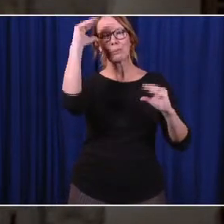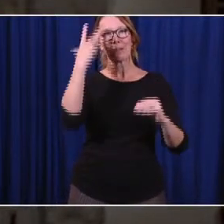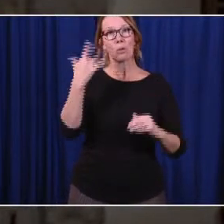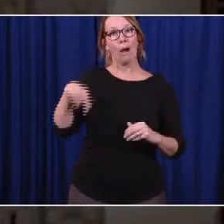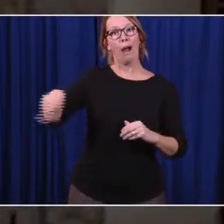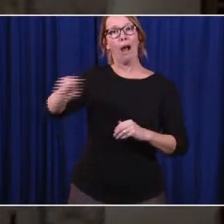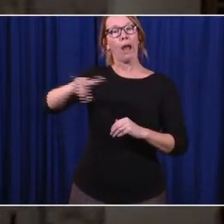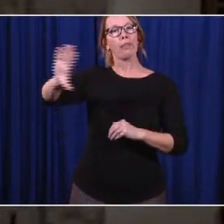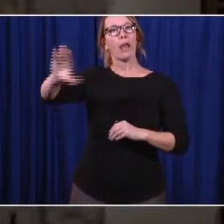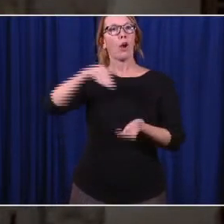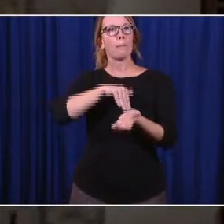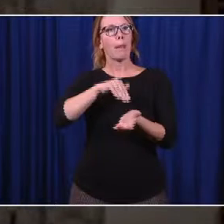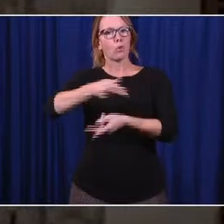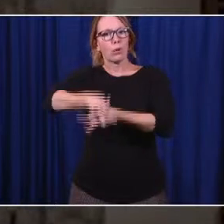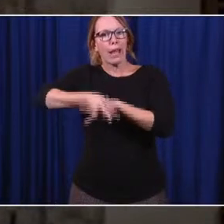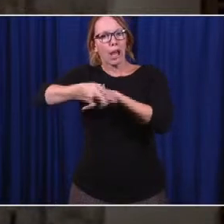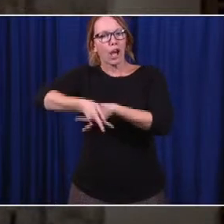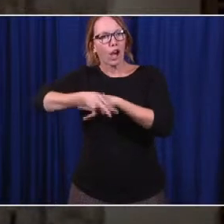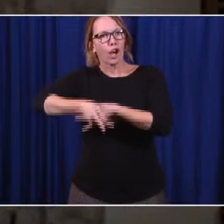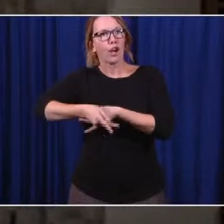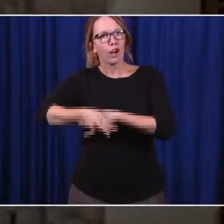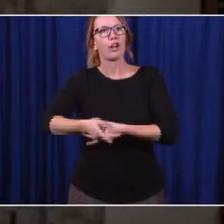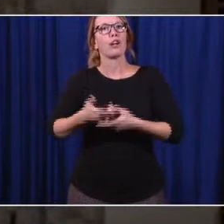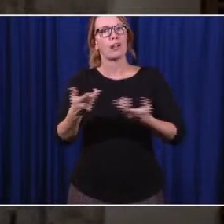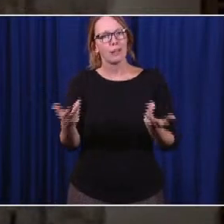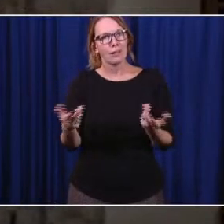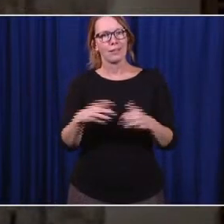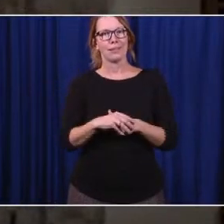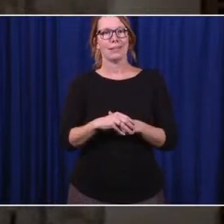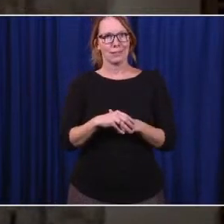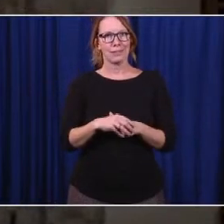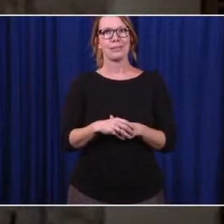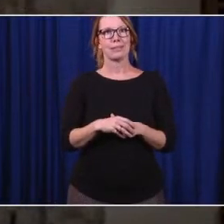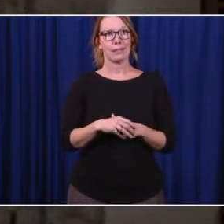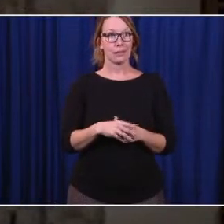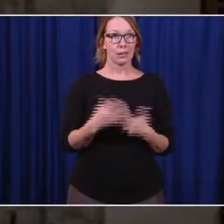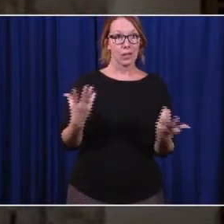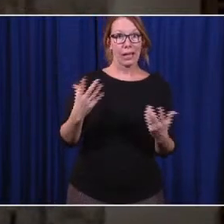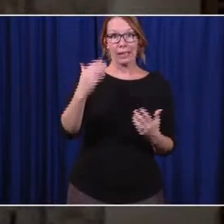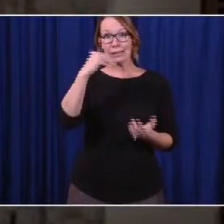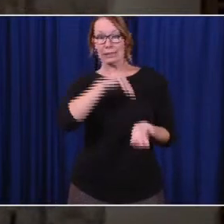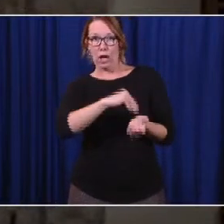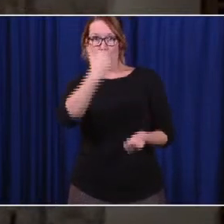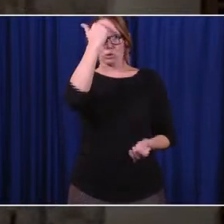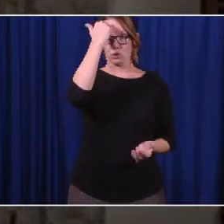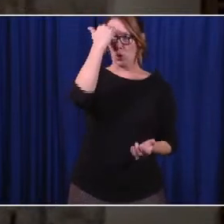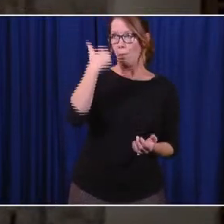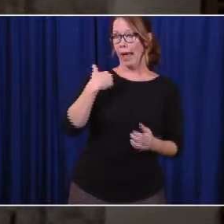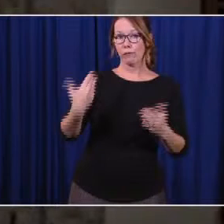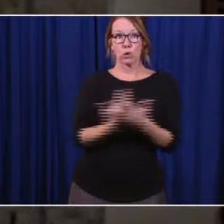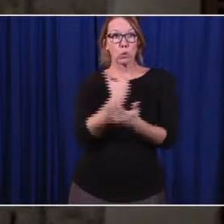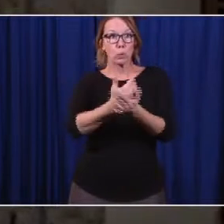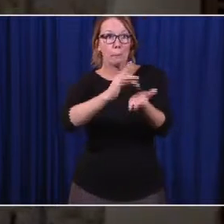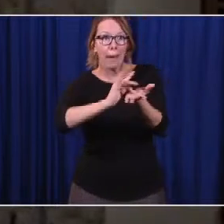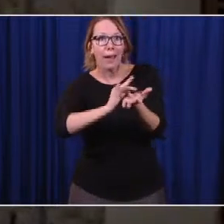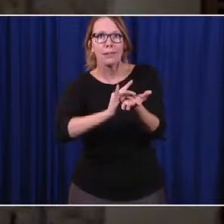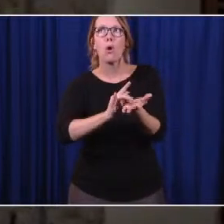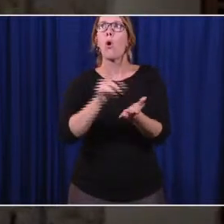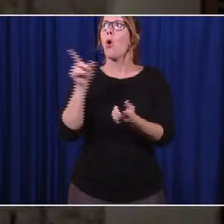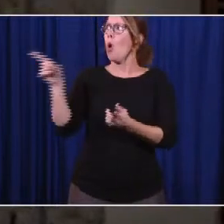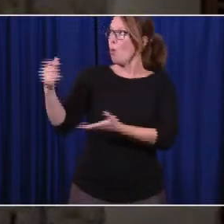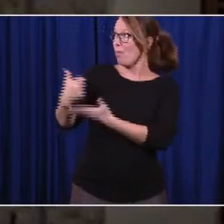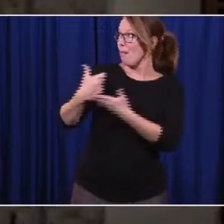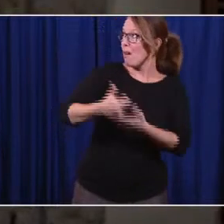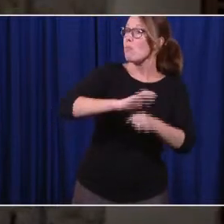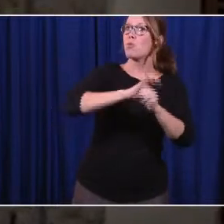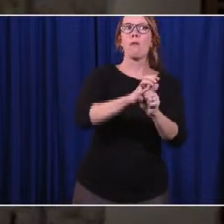medical care and what doctors now know and drugs they have available that they did not know before.